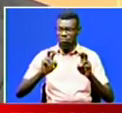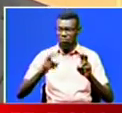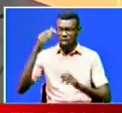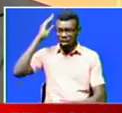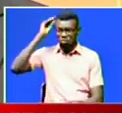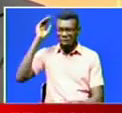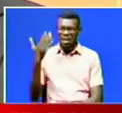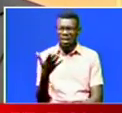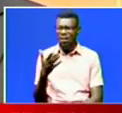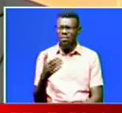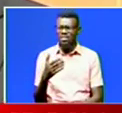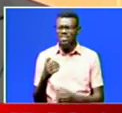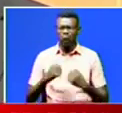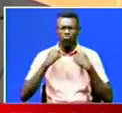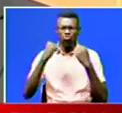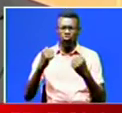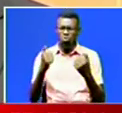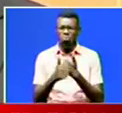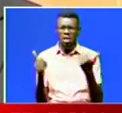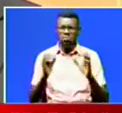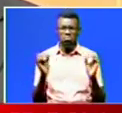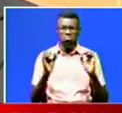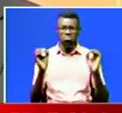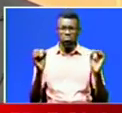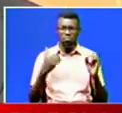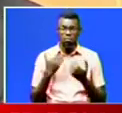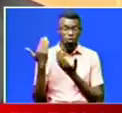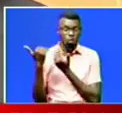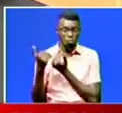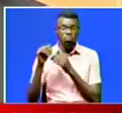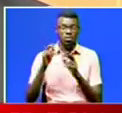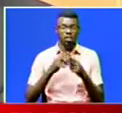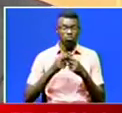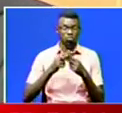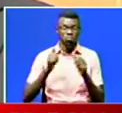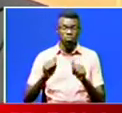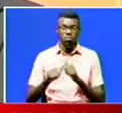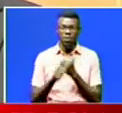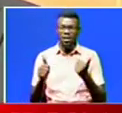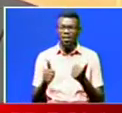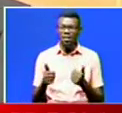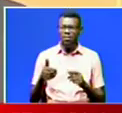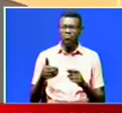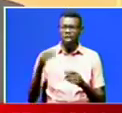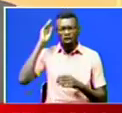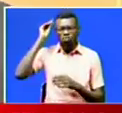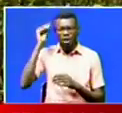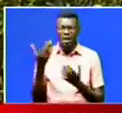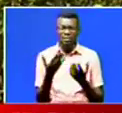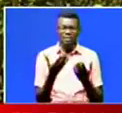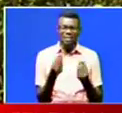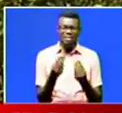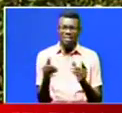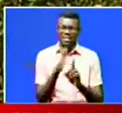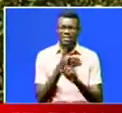being dysfunctional as it has been, and I hope that they will put the act together. That is easier to manipulate and get better deals.